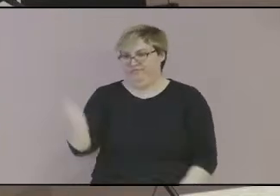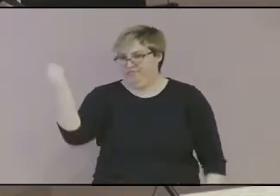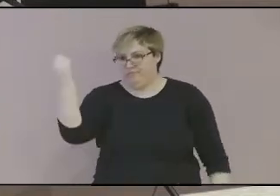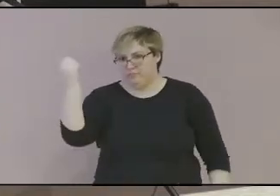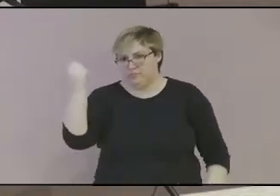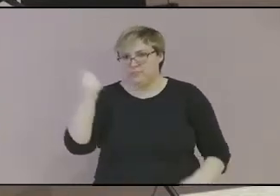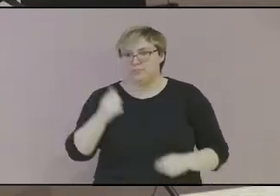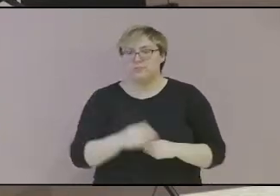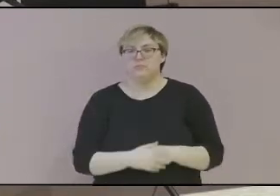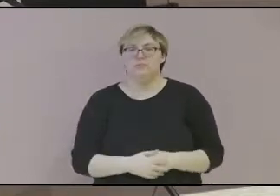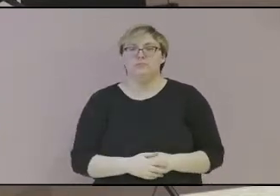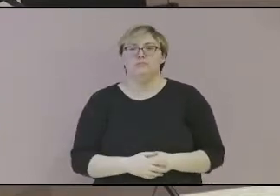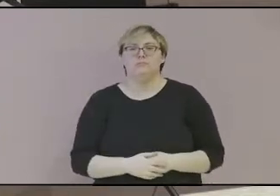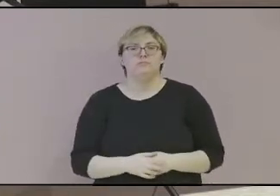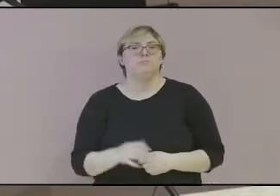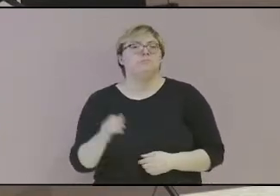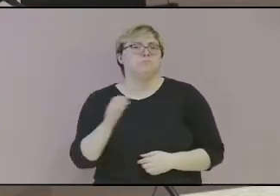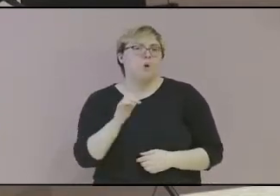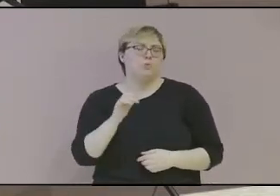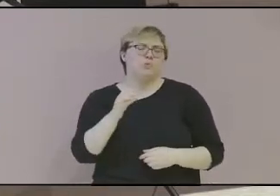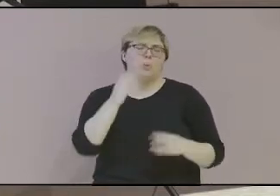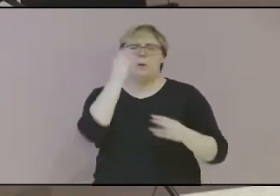an unknown pandemic to come.